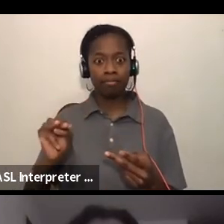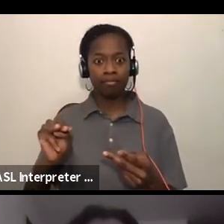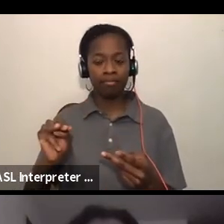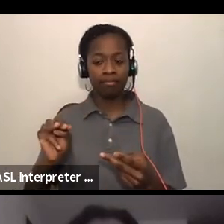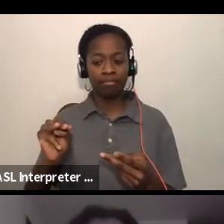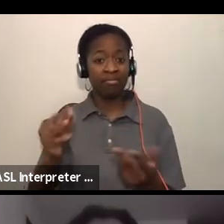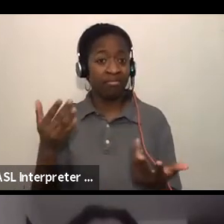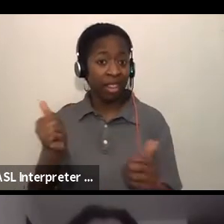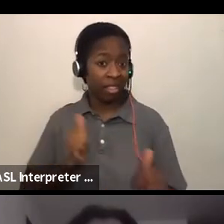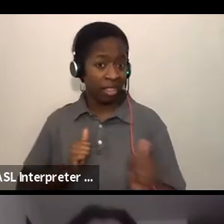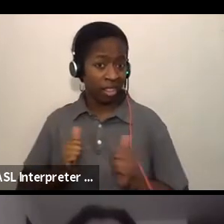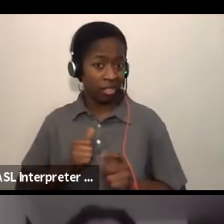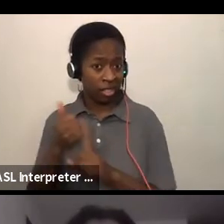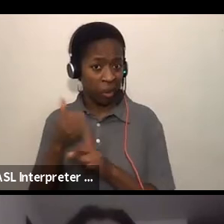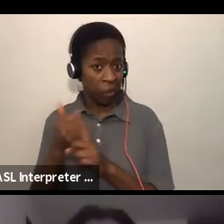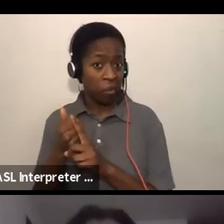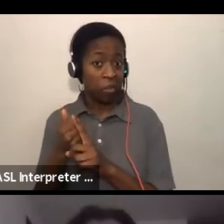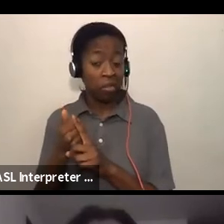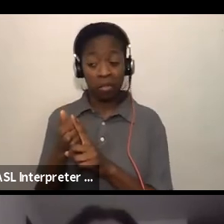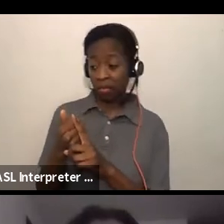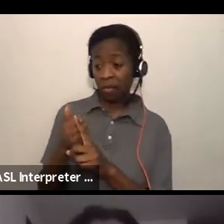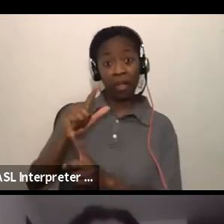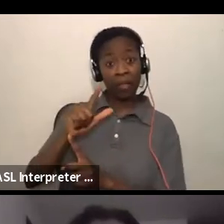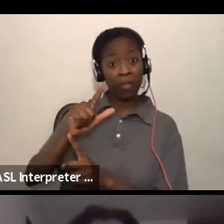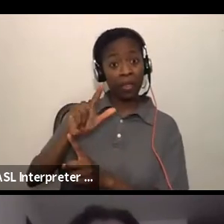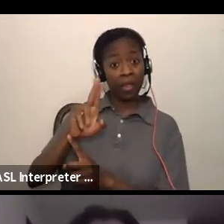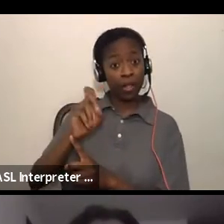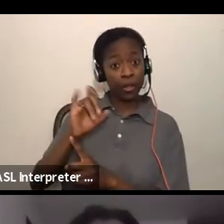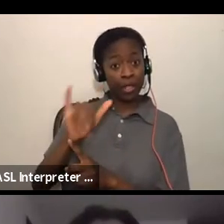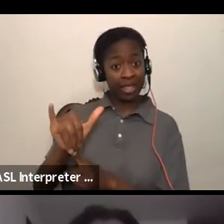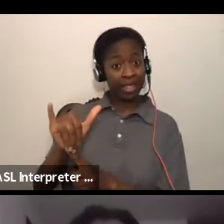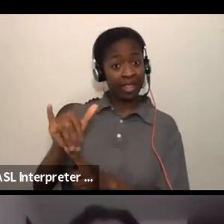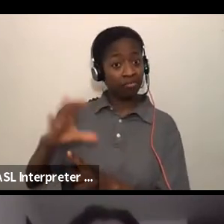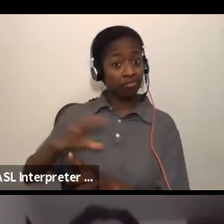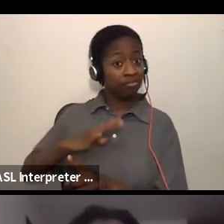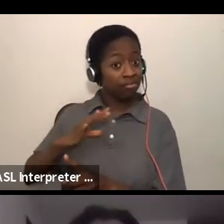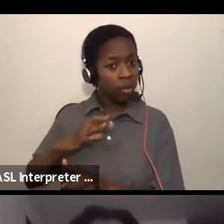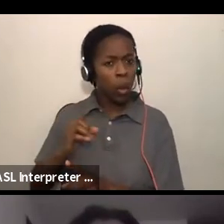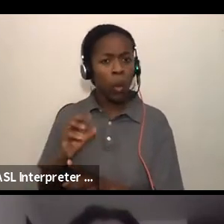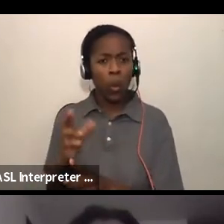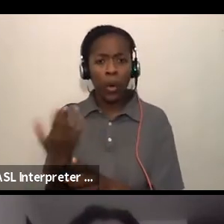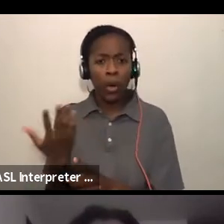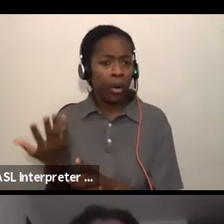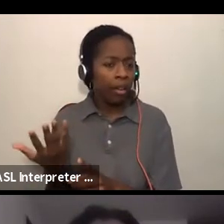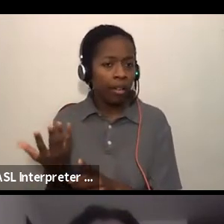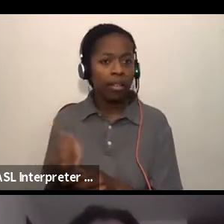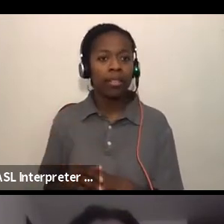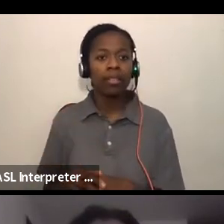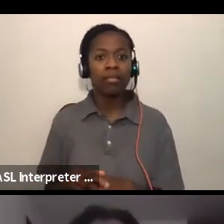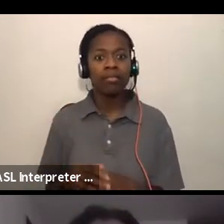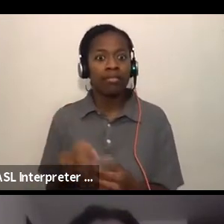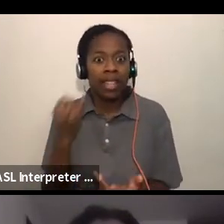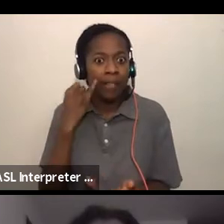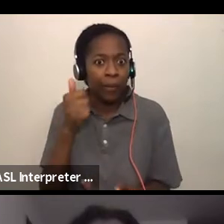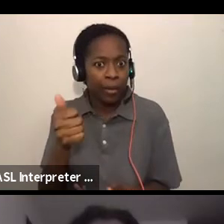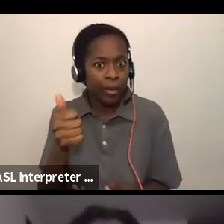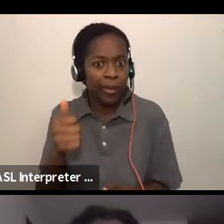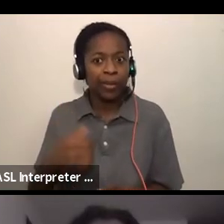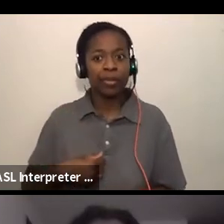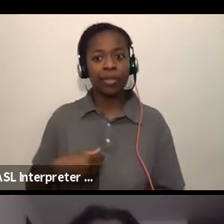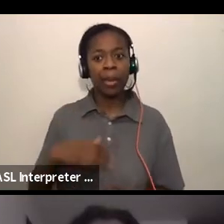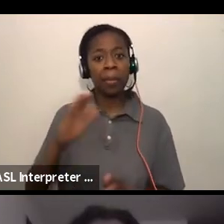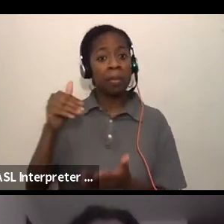mean, and if it is, then how, if you are a person, you know, if you are middle class, lower class, I